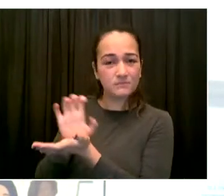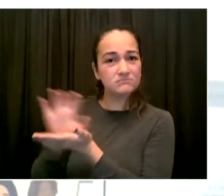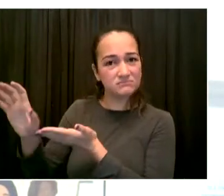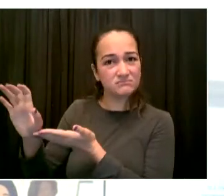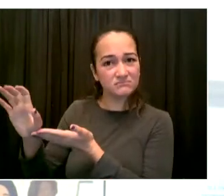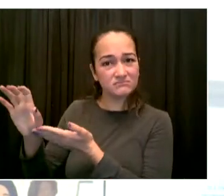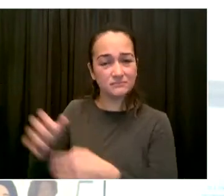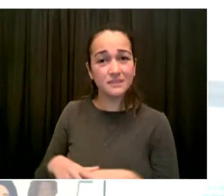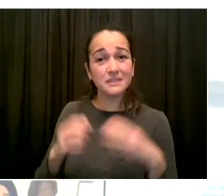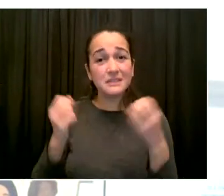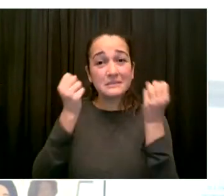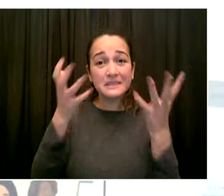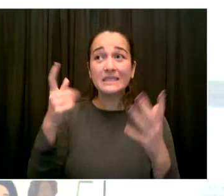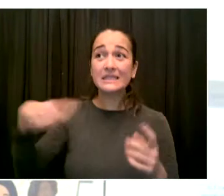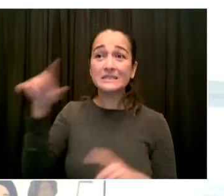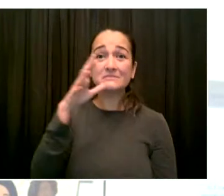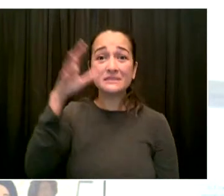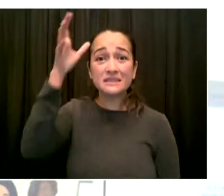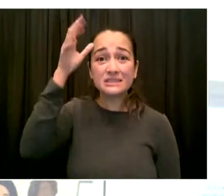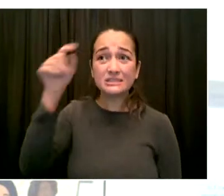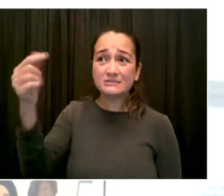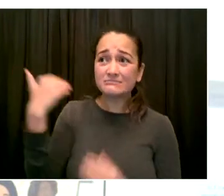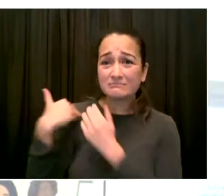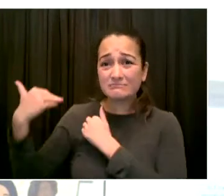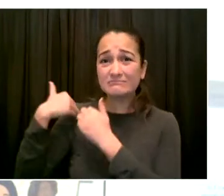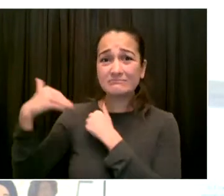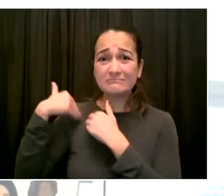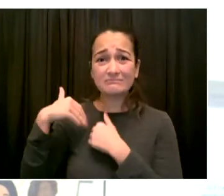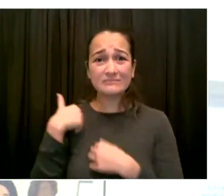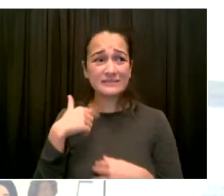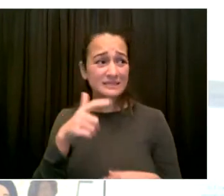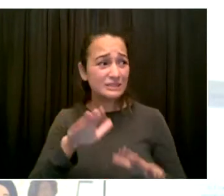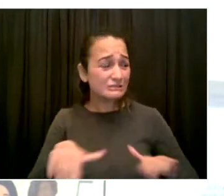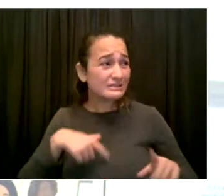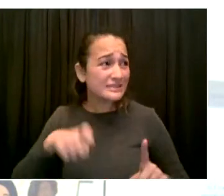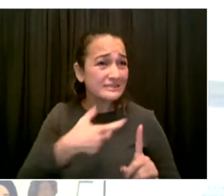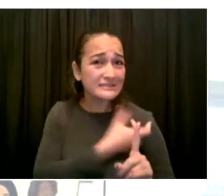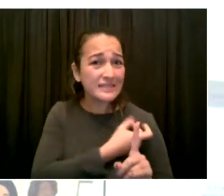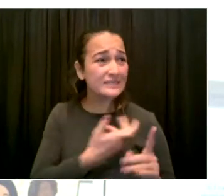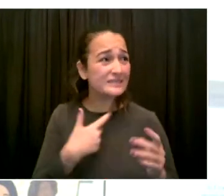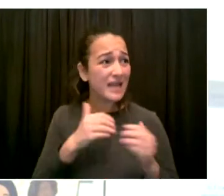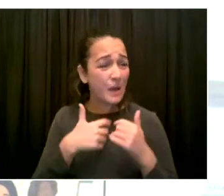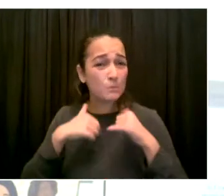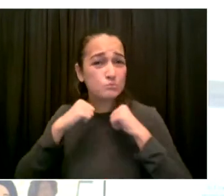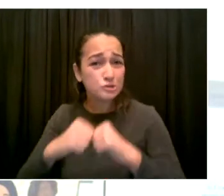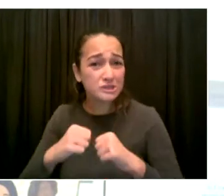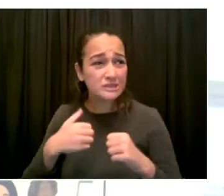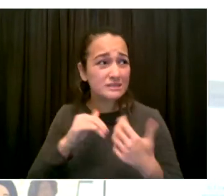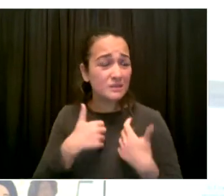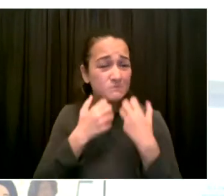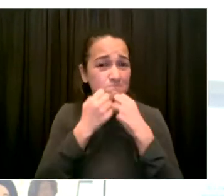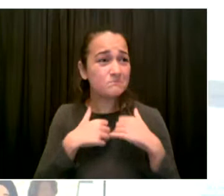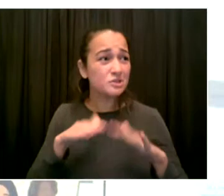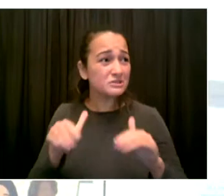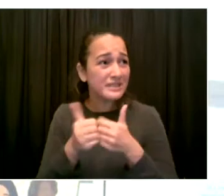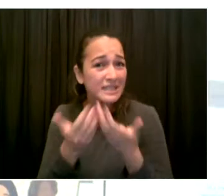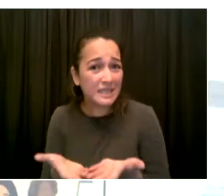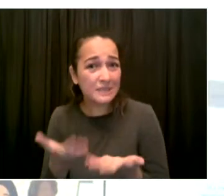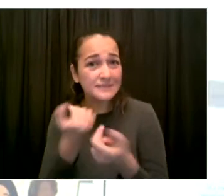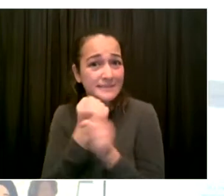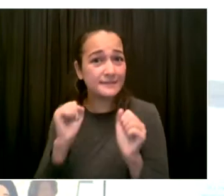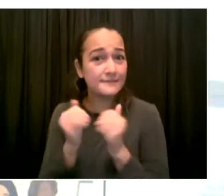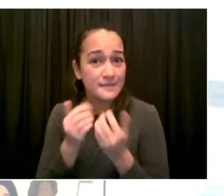to their kids. So I do hope that that the FDA brings to bear all of the resources to do, of